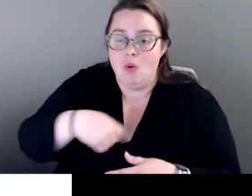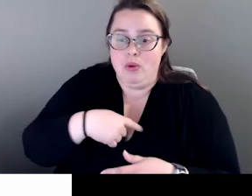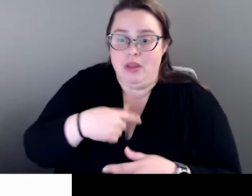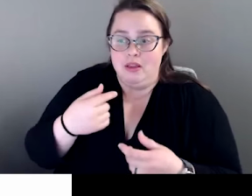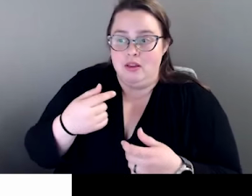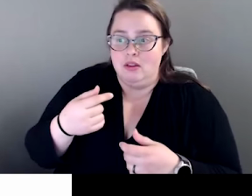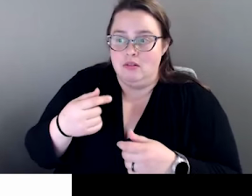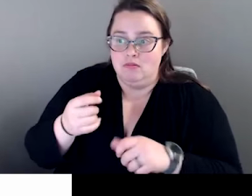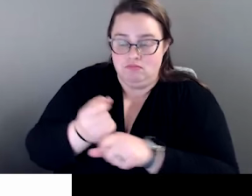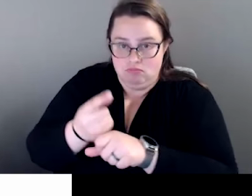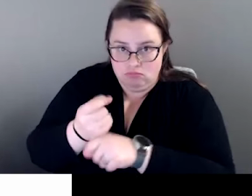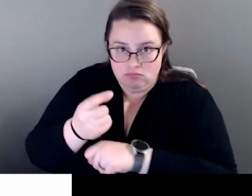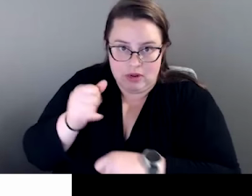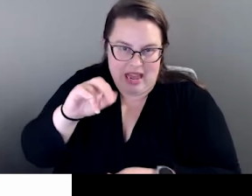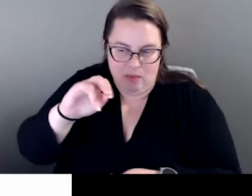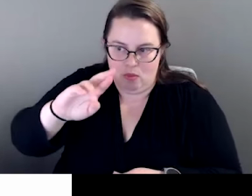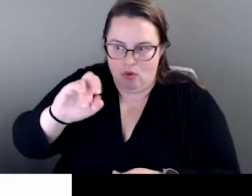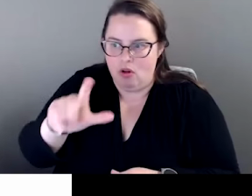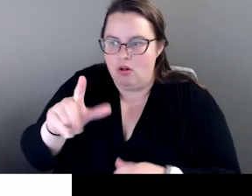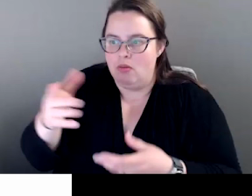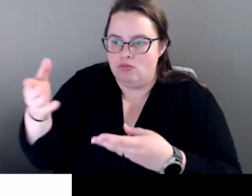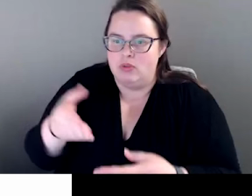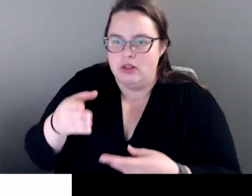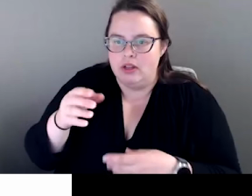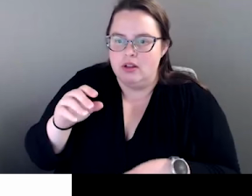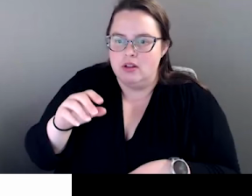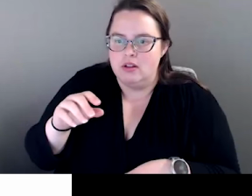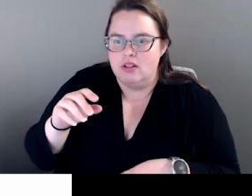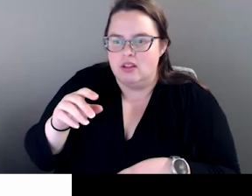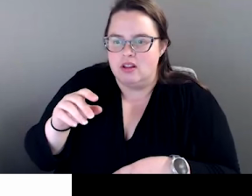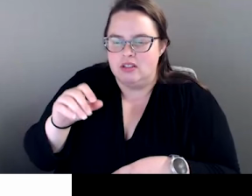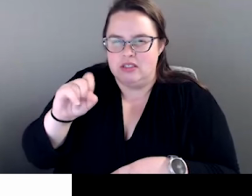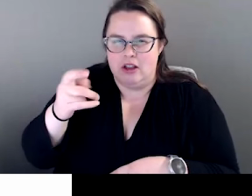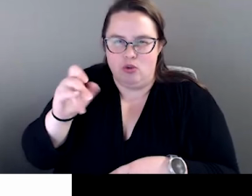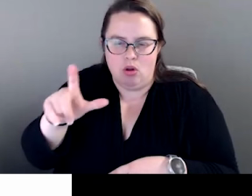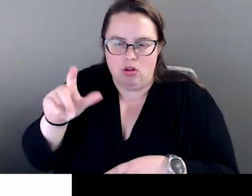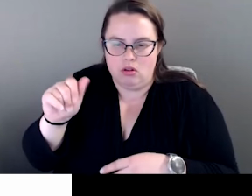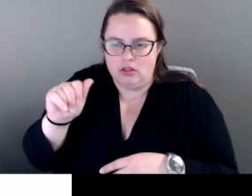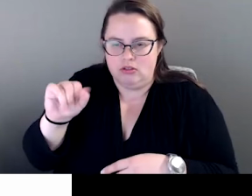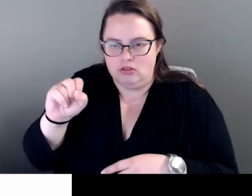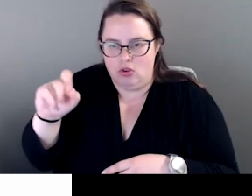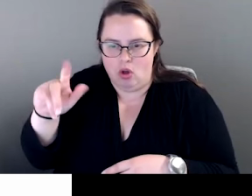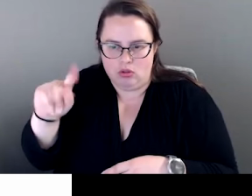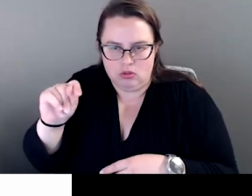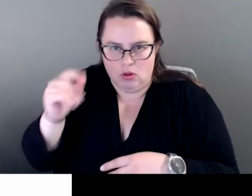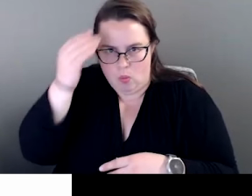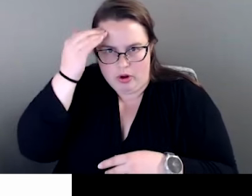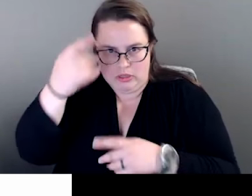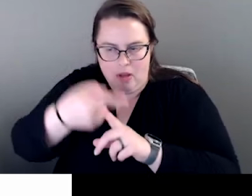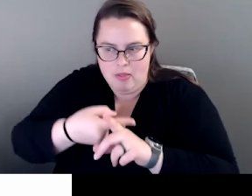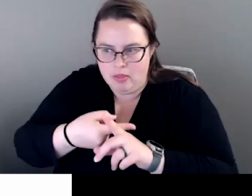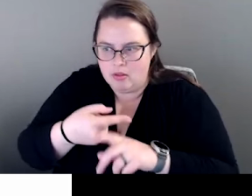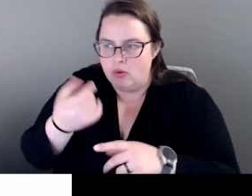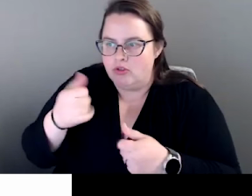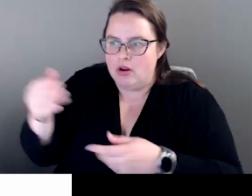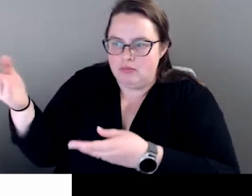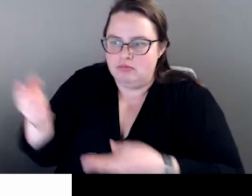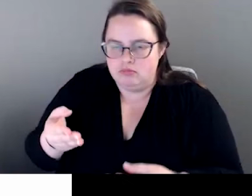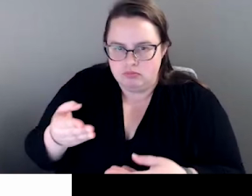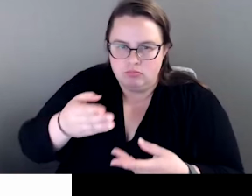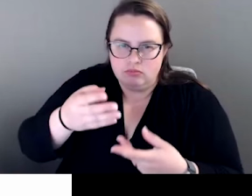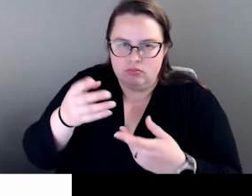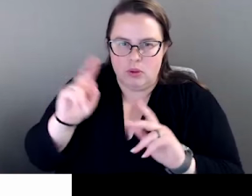Fresno, and we'll have them do like a mini lecture series. I think for this past April, we did Sexual Assault